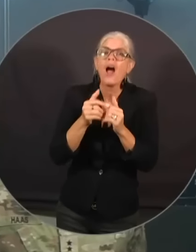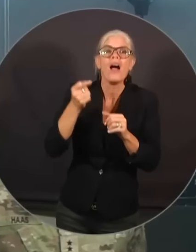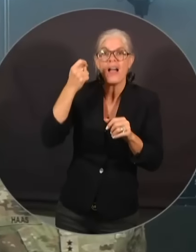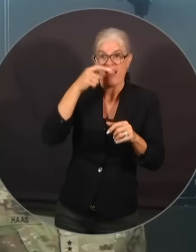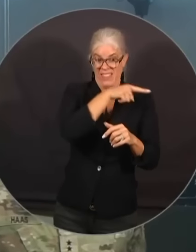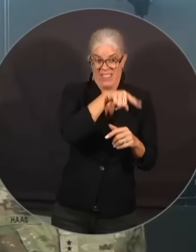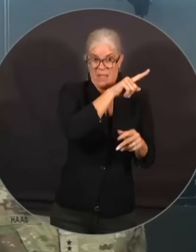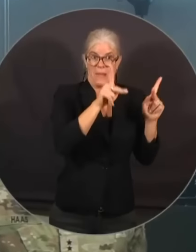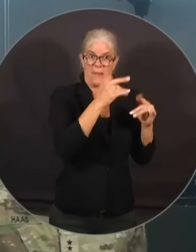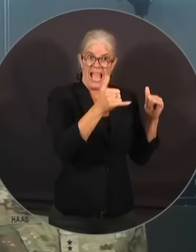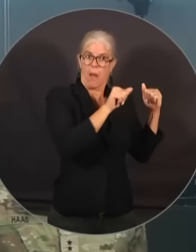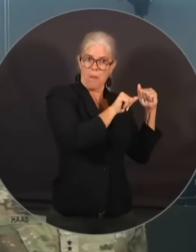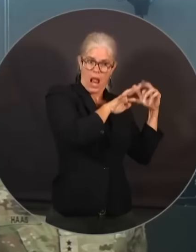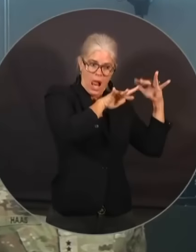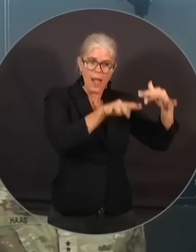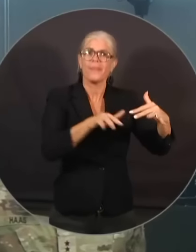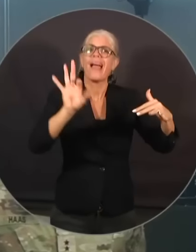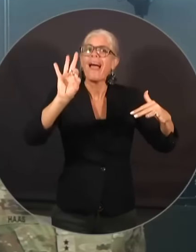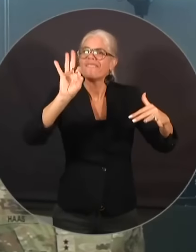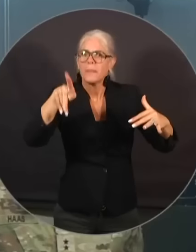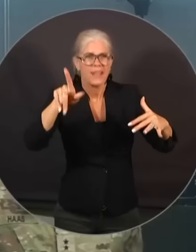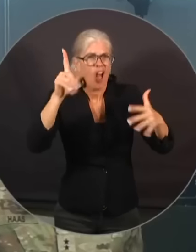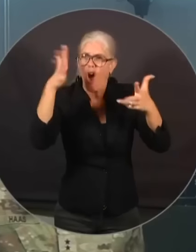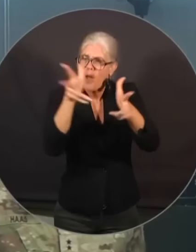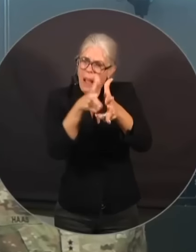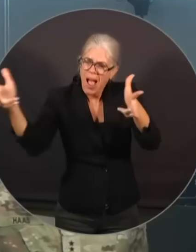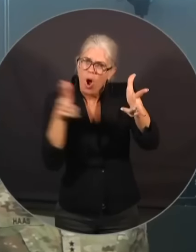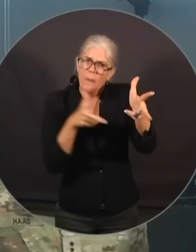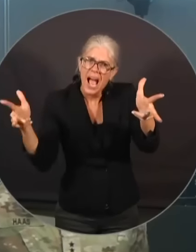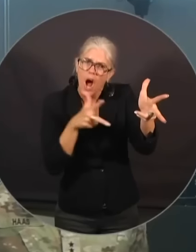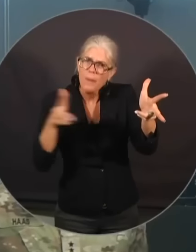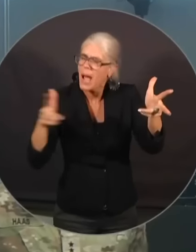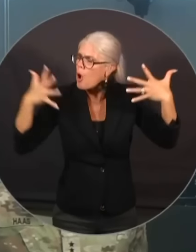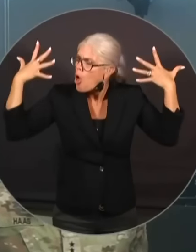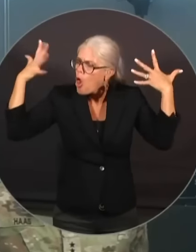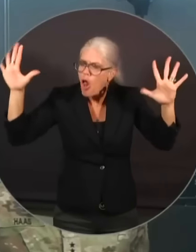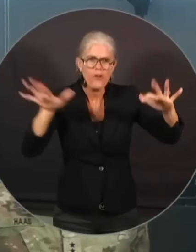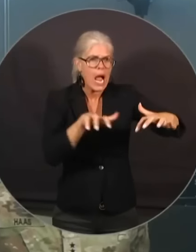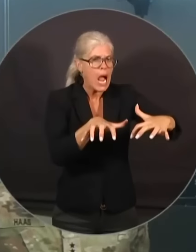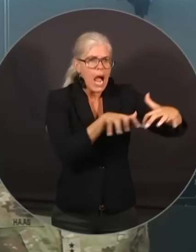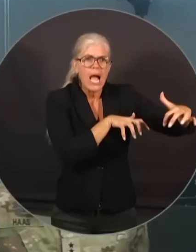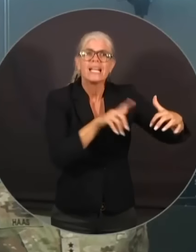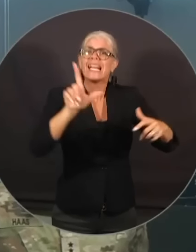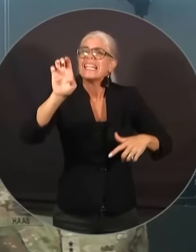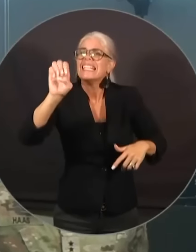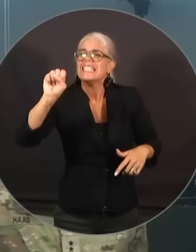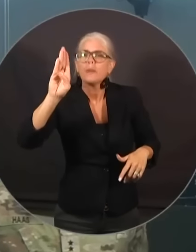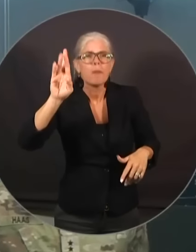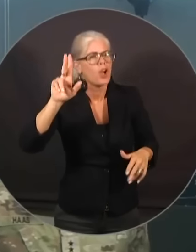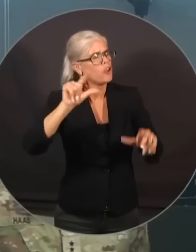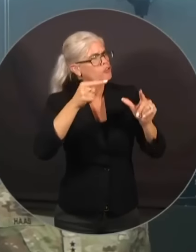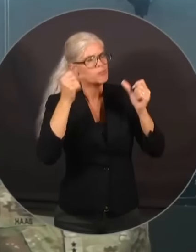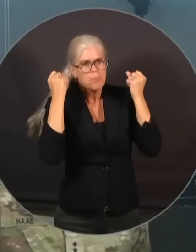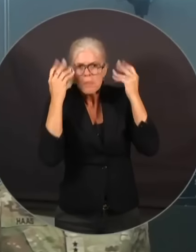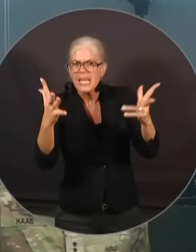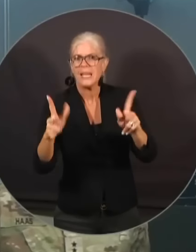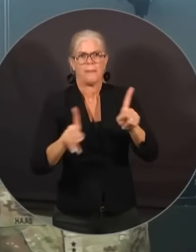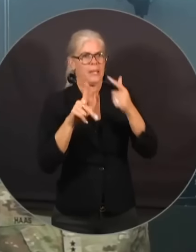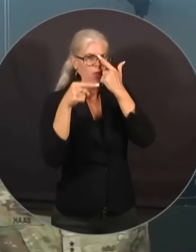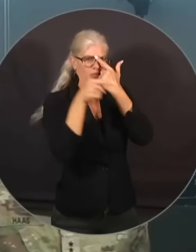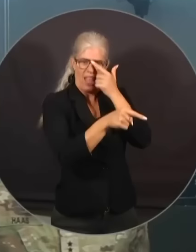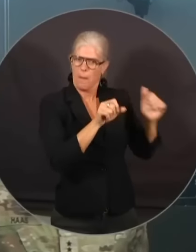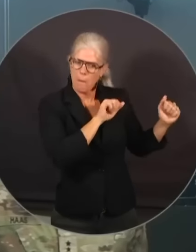the FPL resources staged in Wamama in Leesburg area, all of that will start to move with the